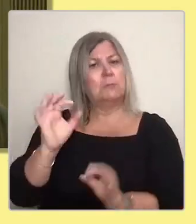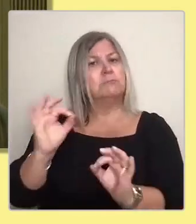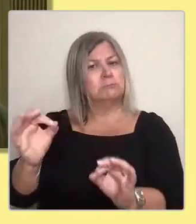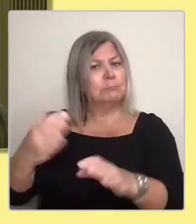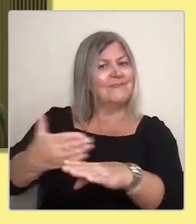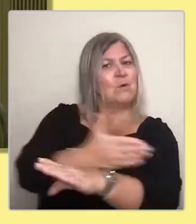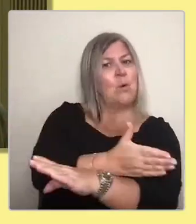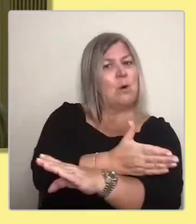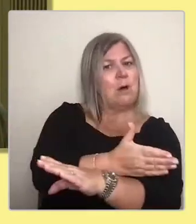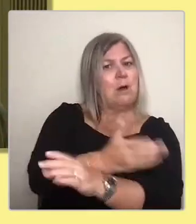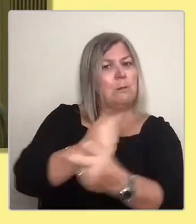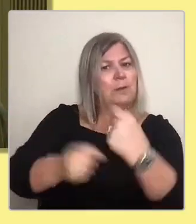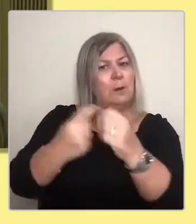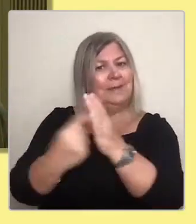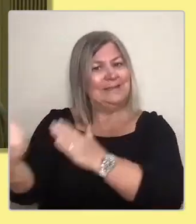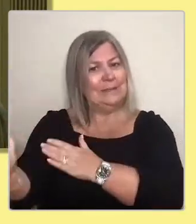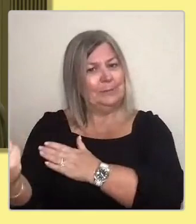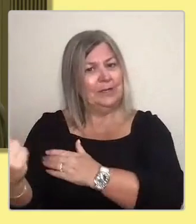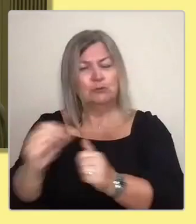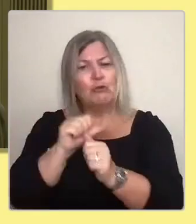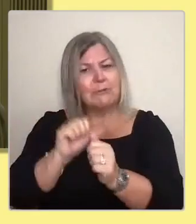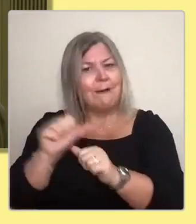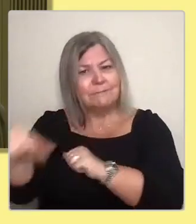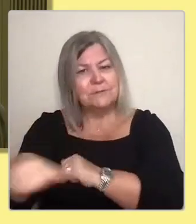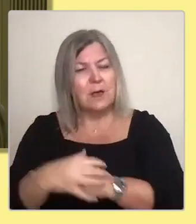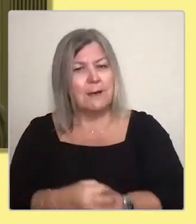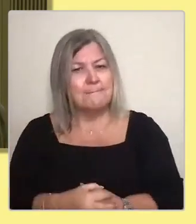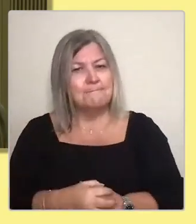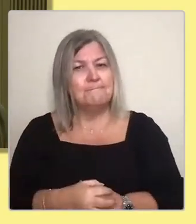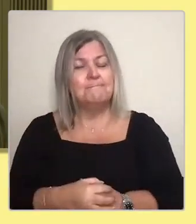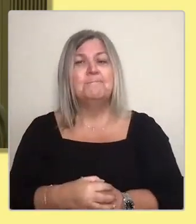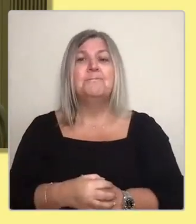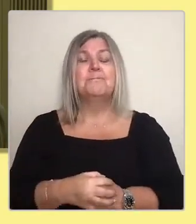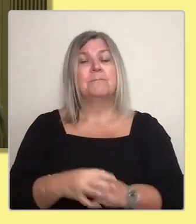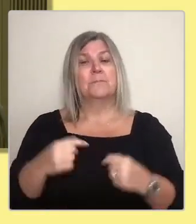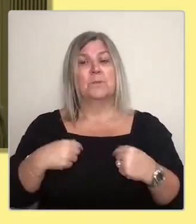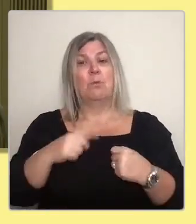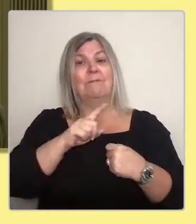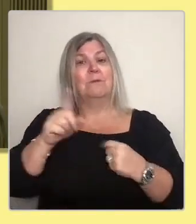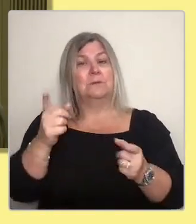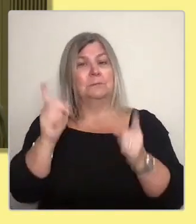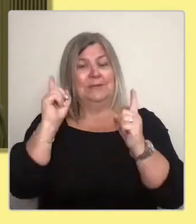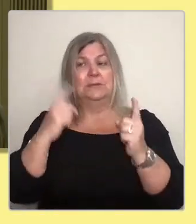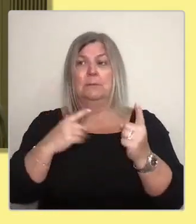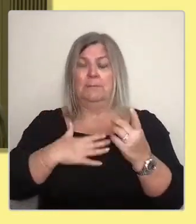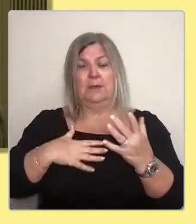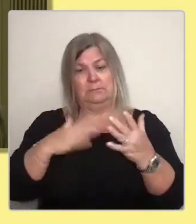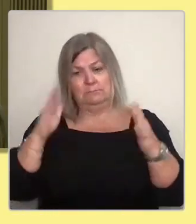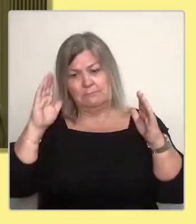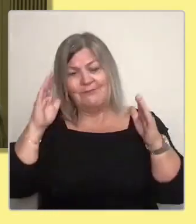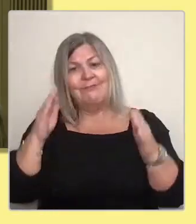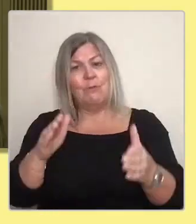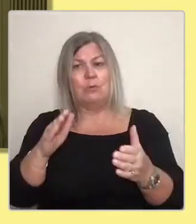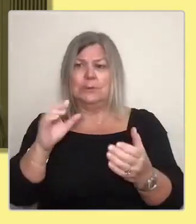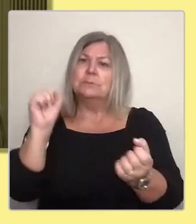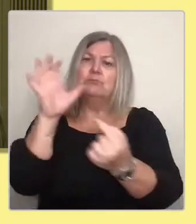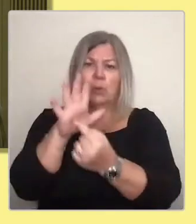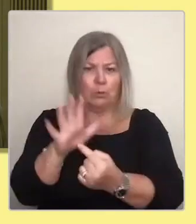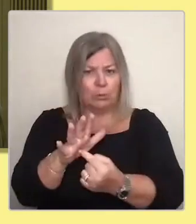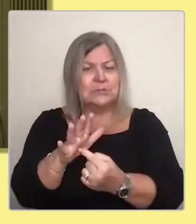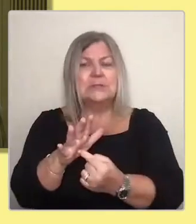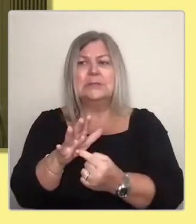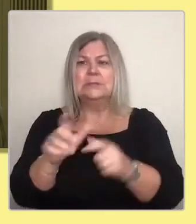role to be focusing on the priorities of the people of Scotland. So that would be things like the NHS, the cost of